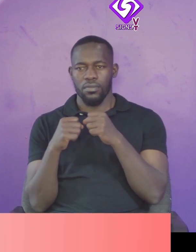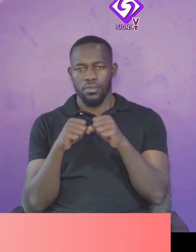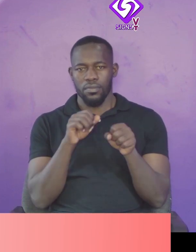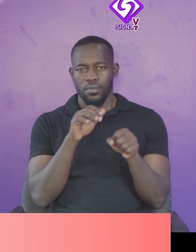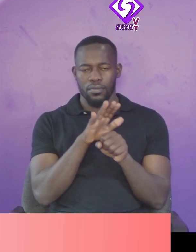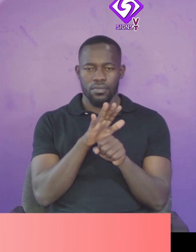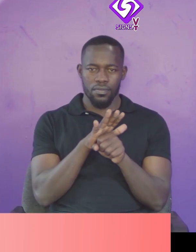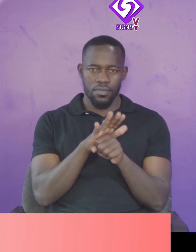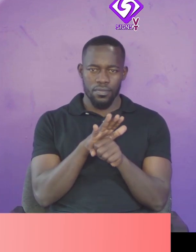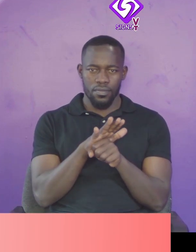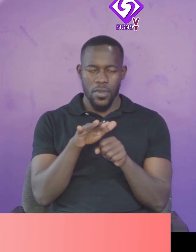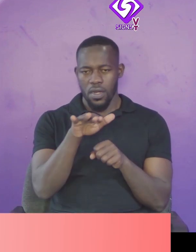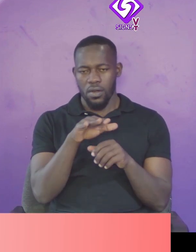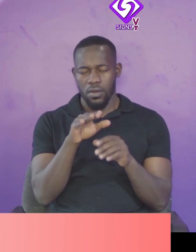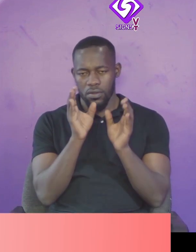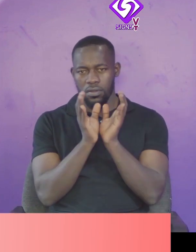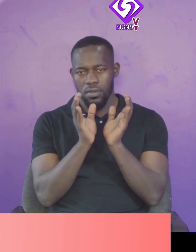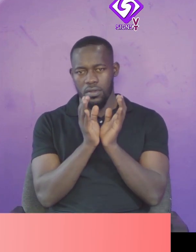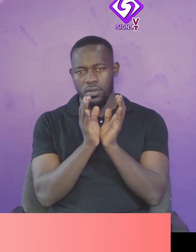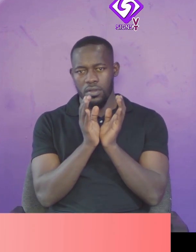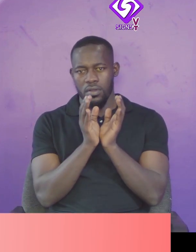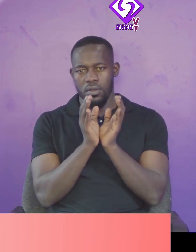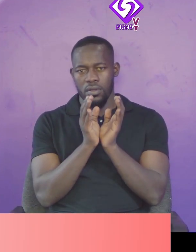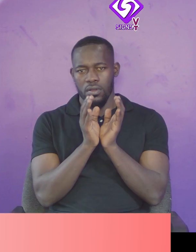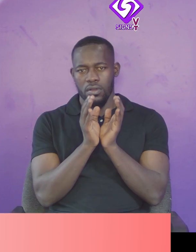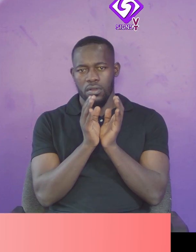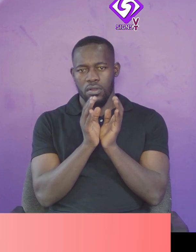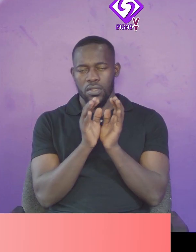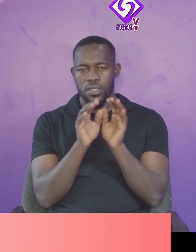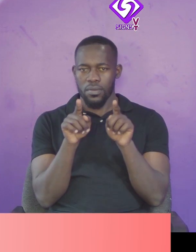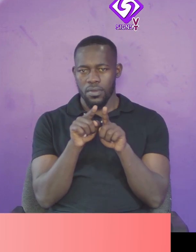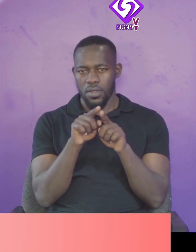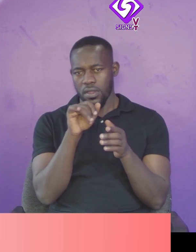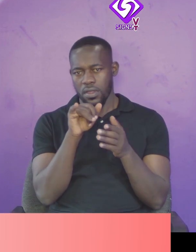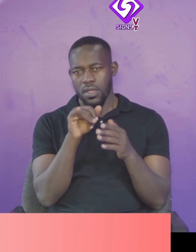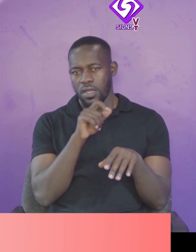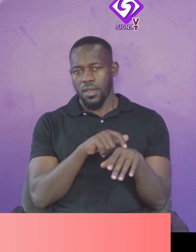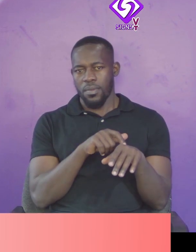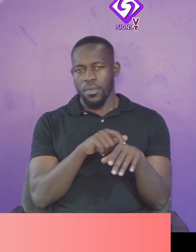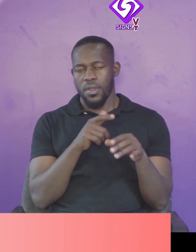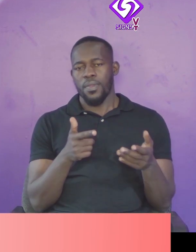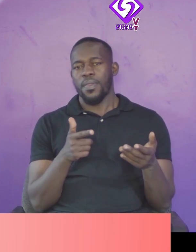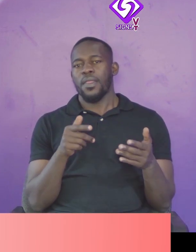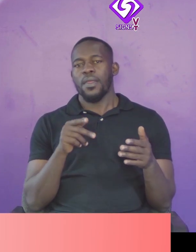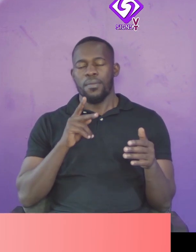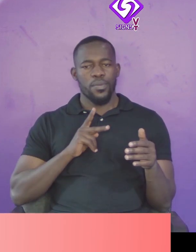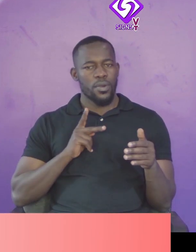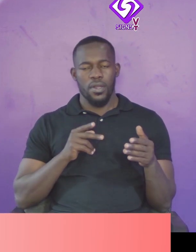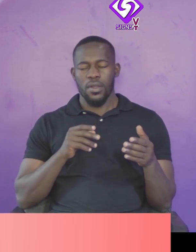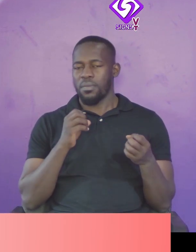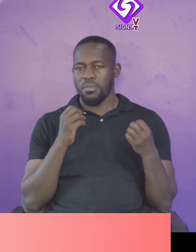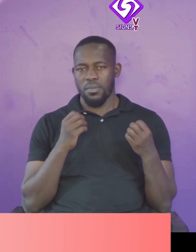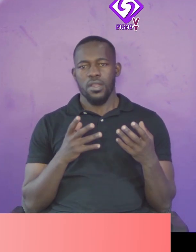vandalized at the Kasarani Stadium. And by that time, you find that the fans have increased nowadays. You